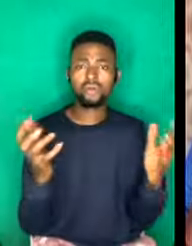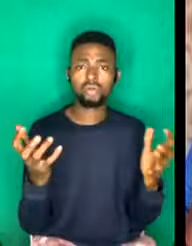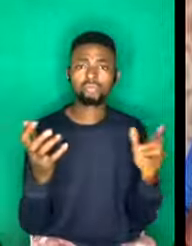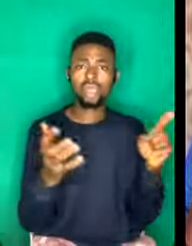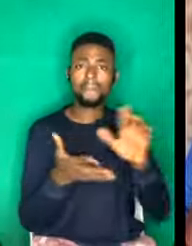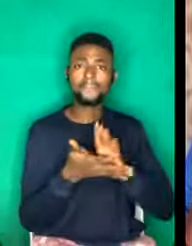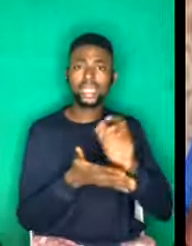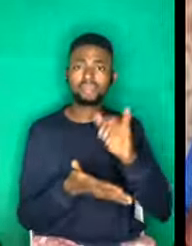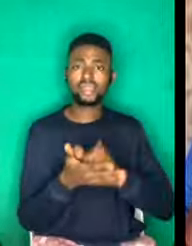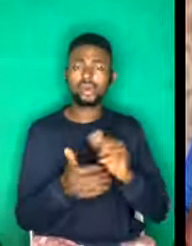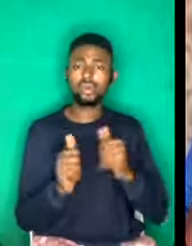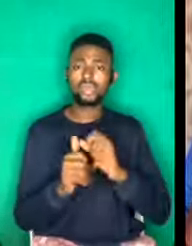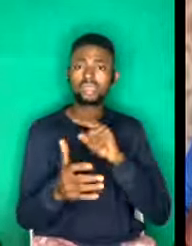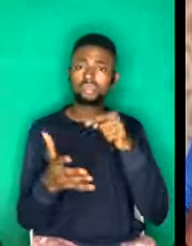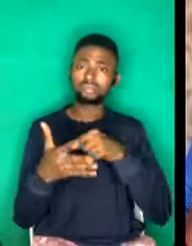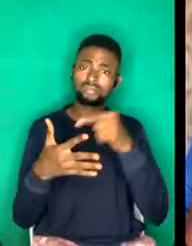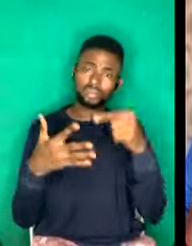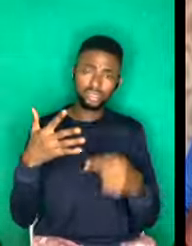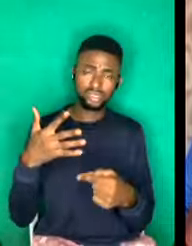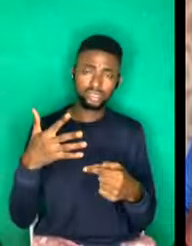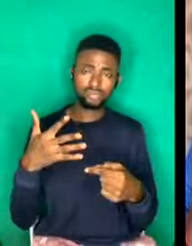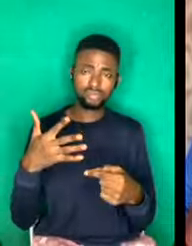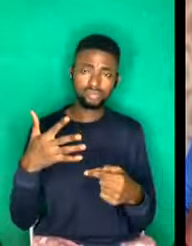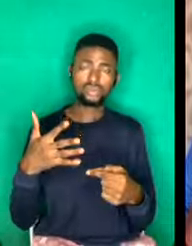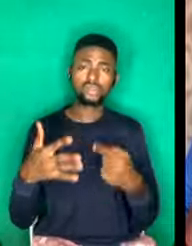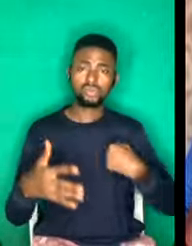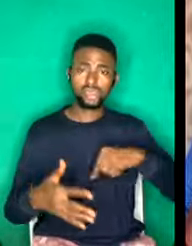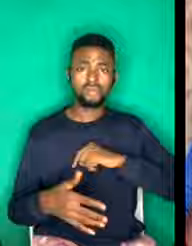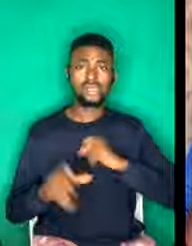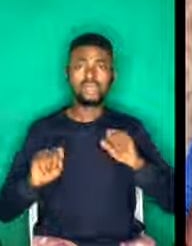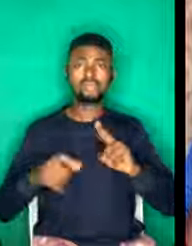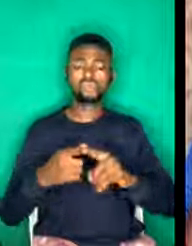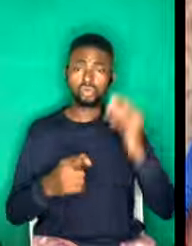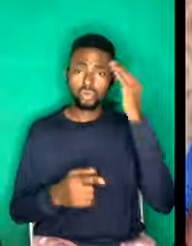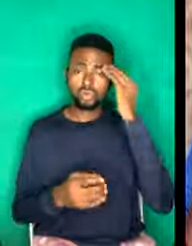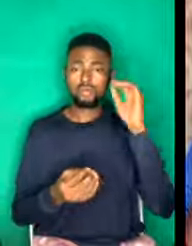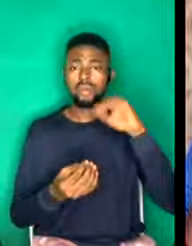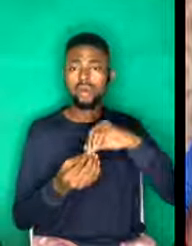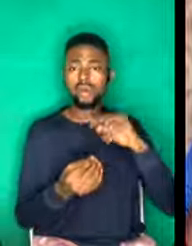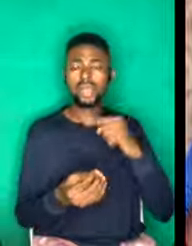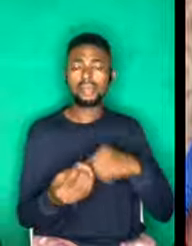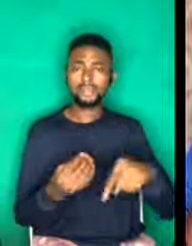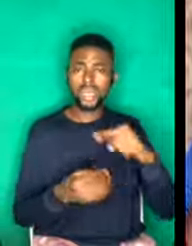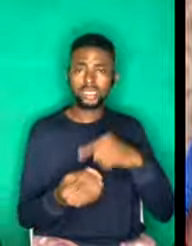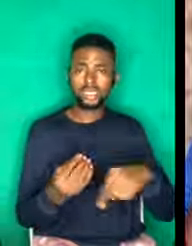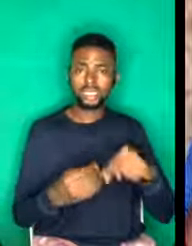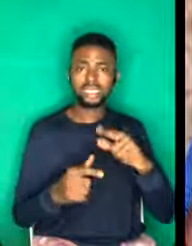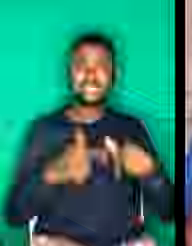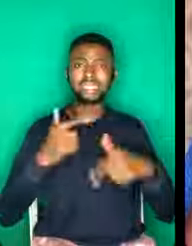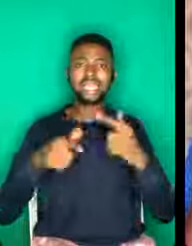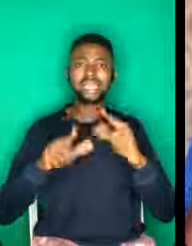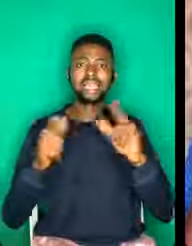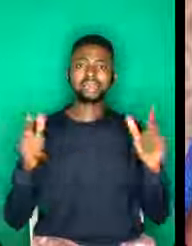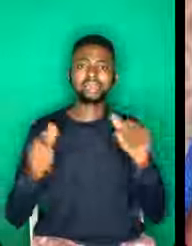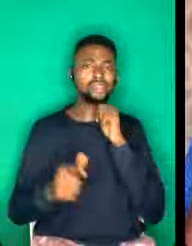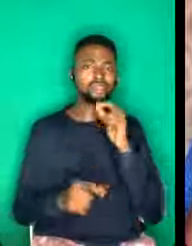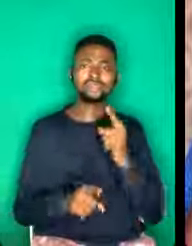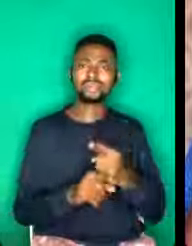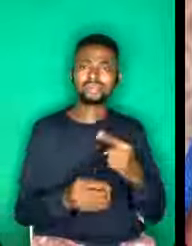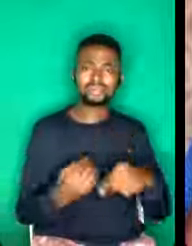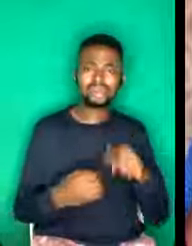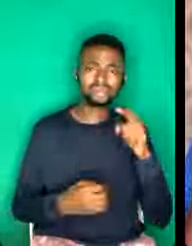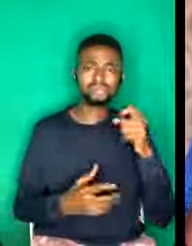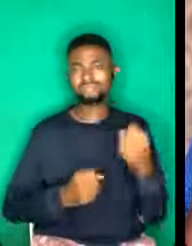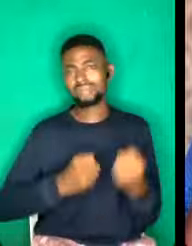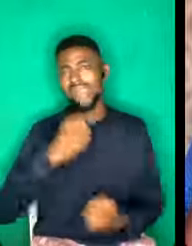this, understanding, we've been able to know more about, sign language. It's not just about you flipping your